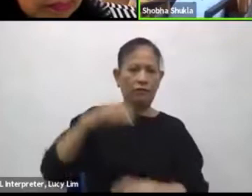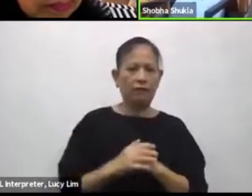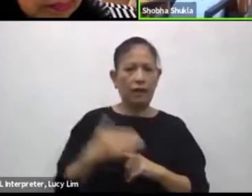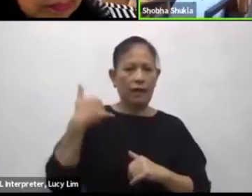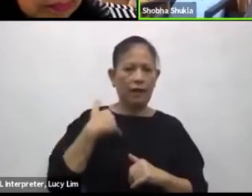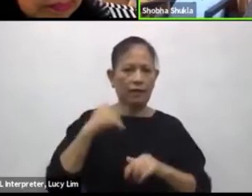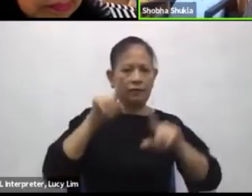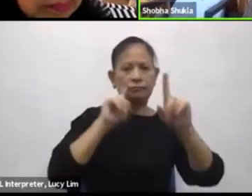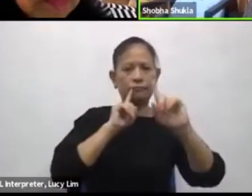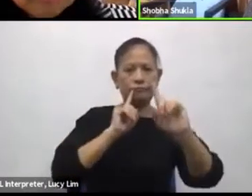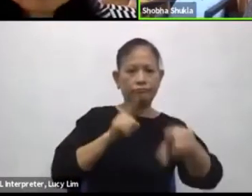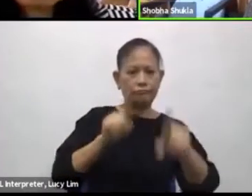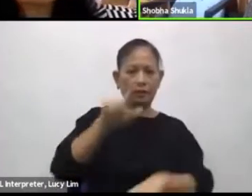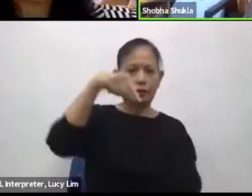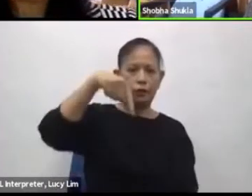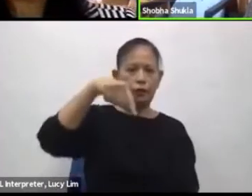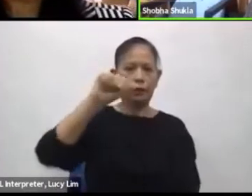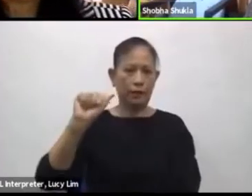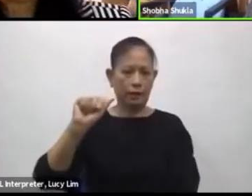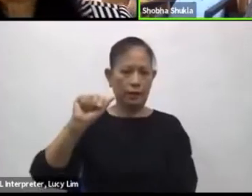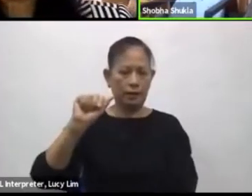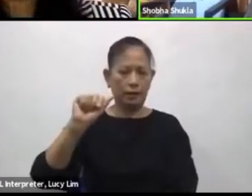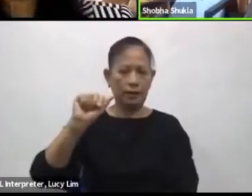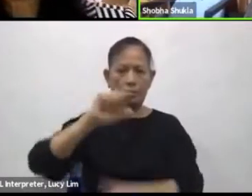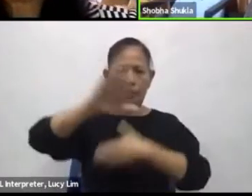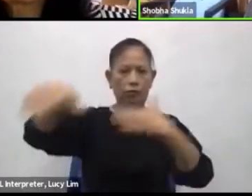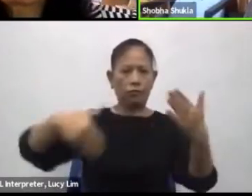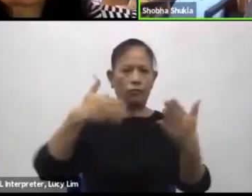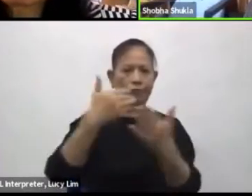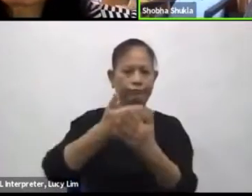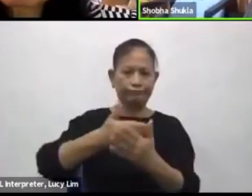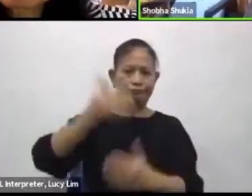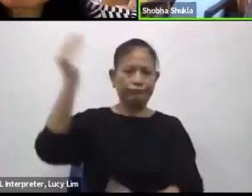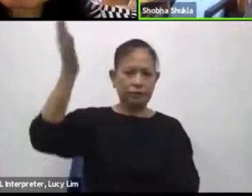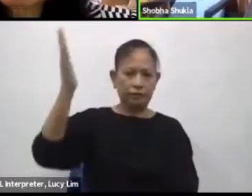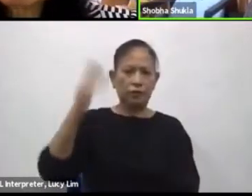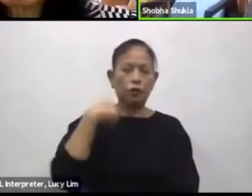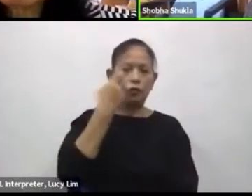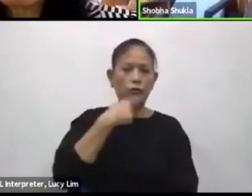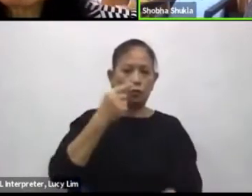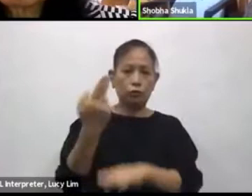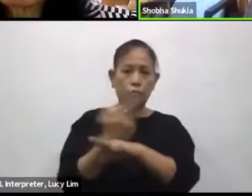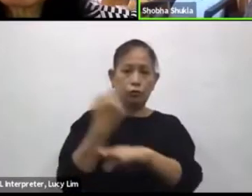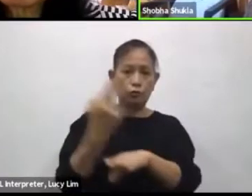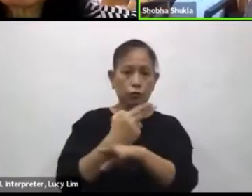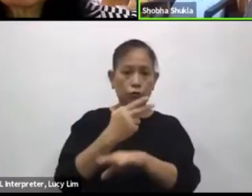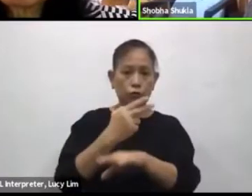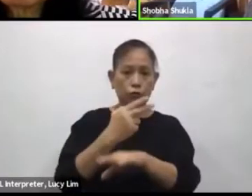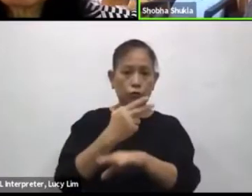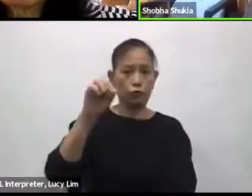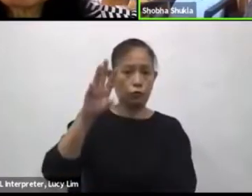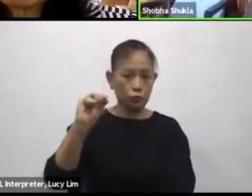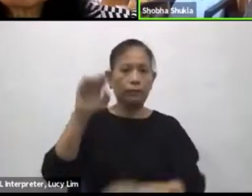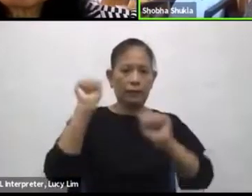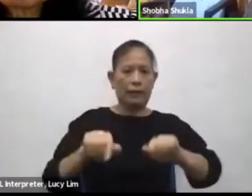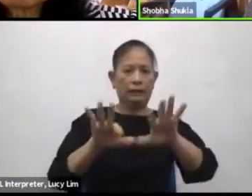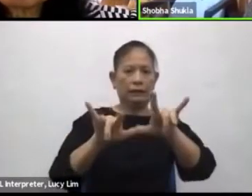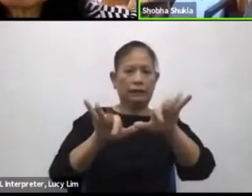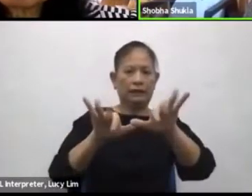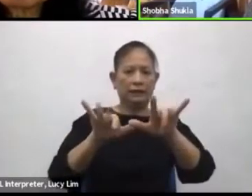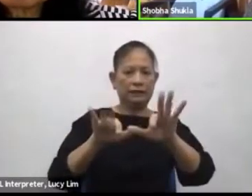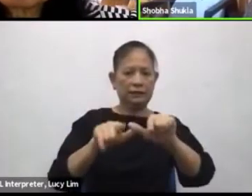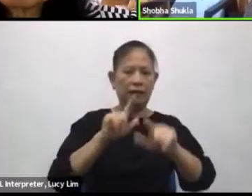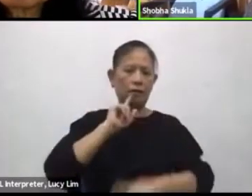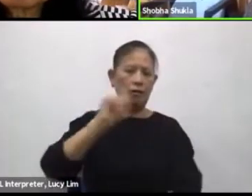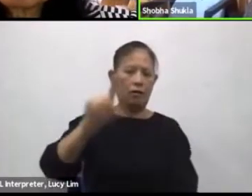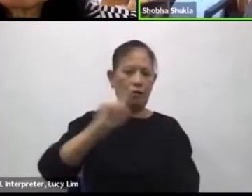session after all the speakers have presented. Those who are using the Zoom platform can type in their comments and questions